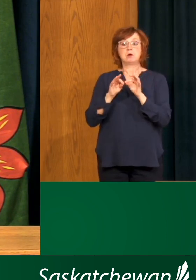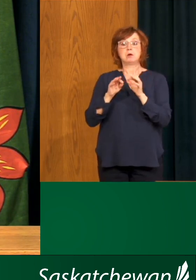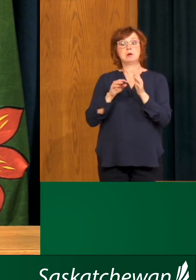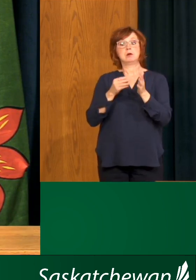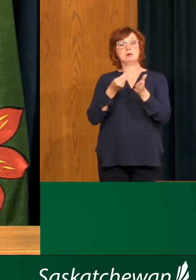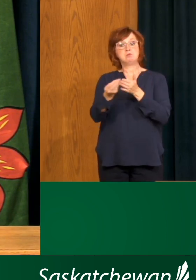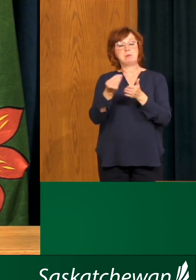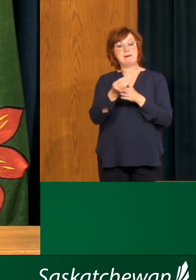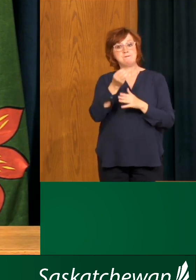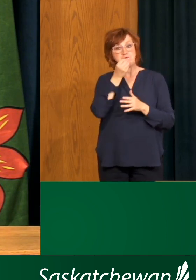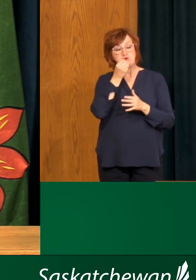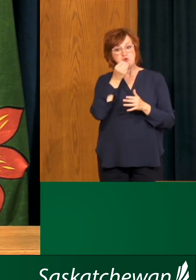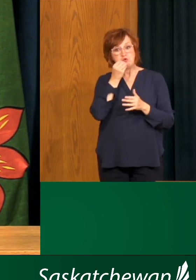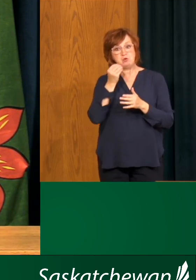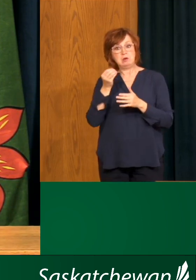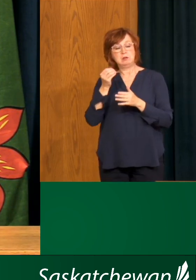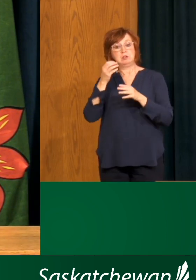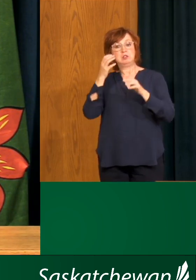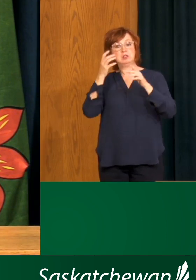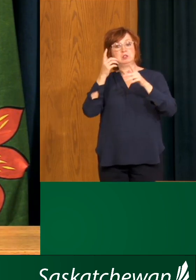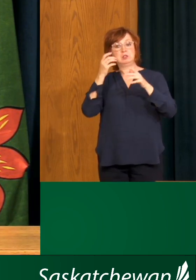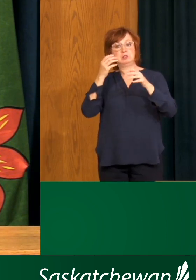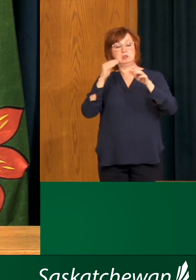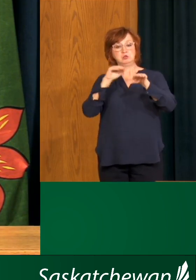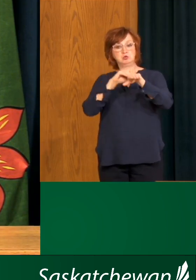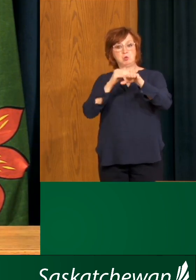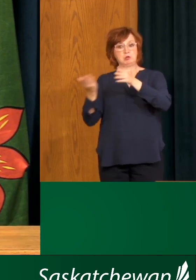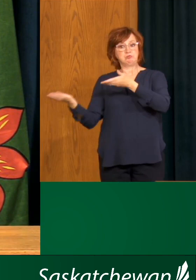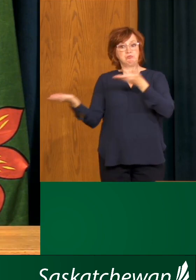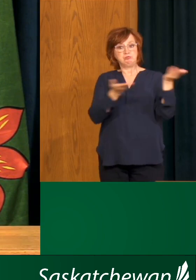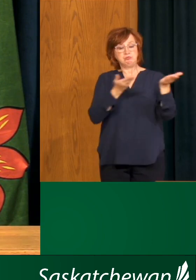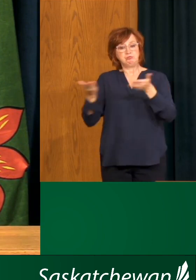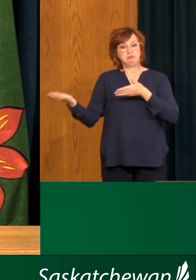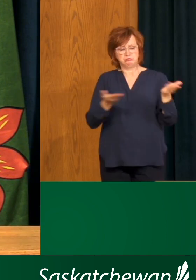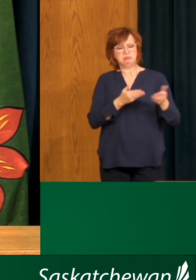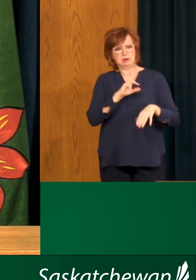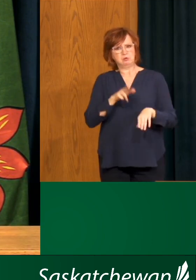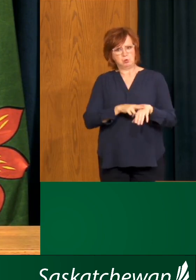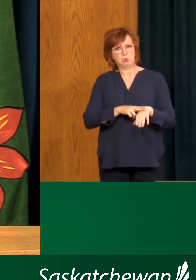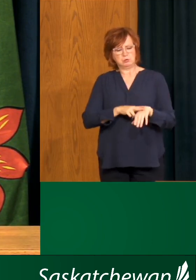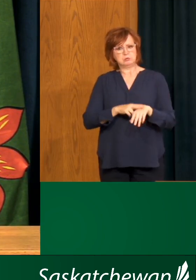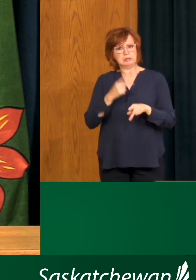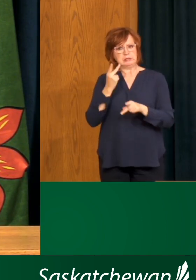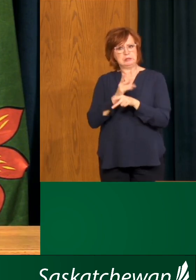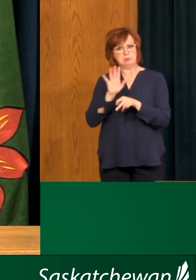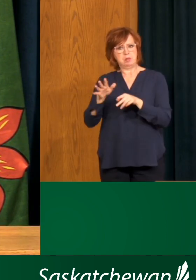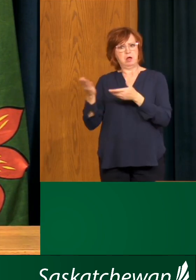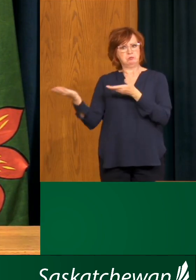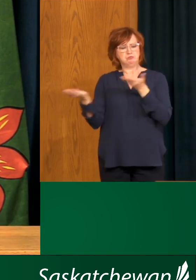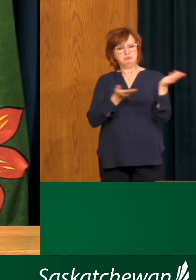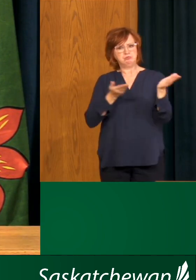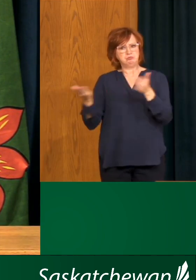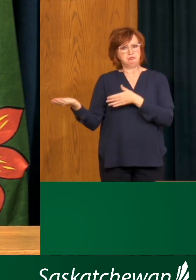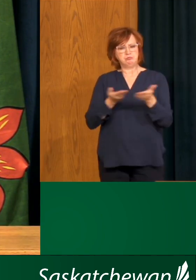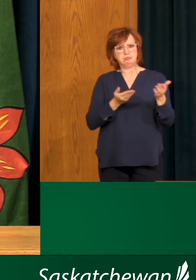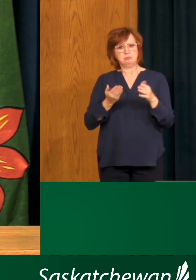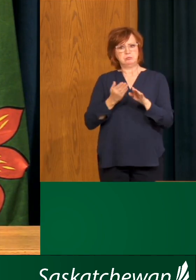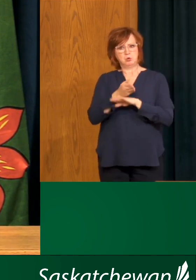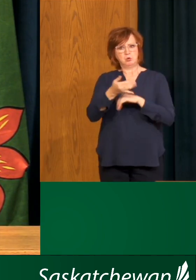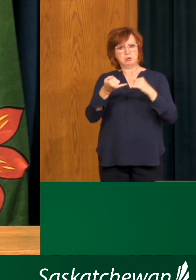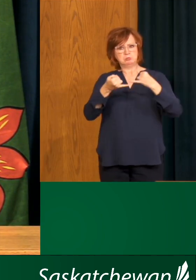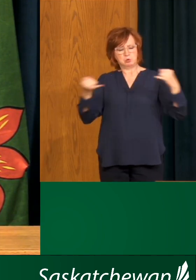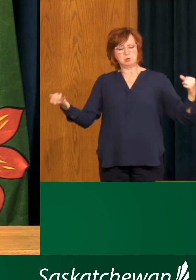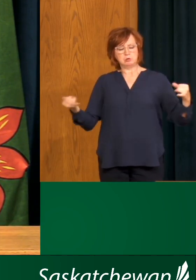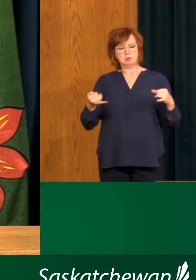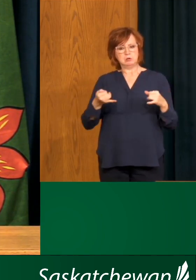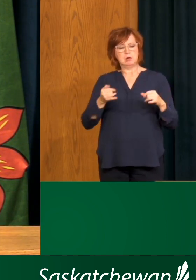communities. I don't know what the reciprocal feeling will be from the United States. I might have a better inference